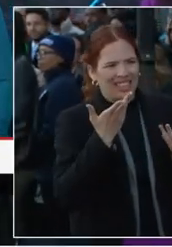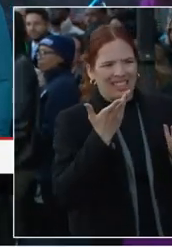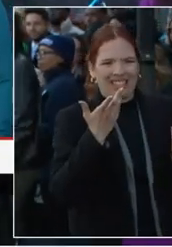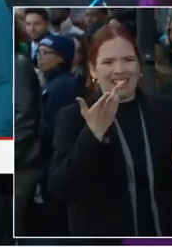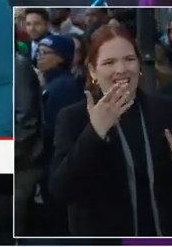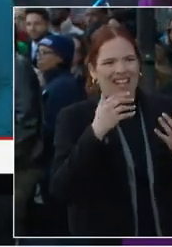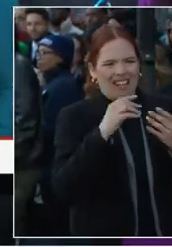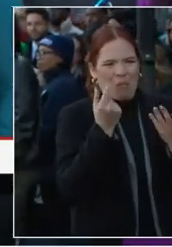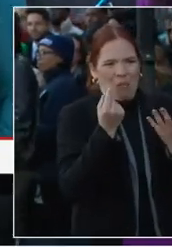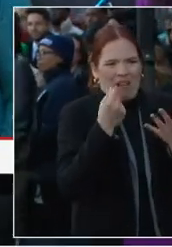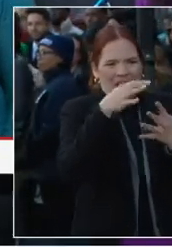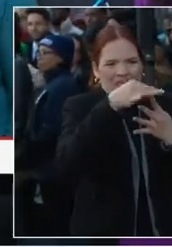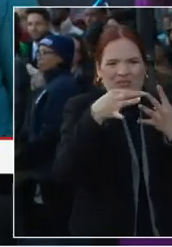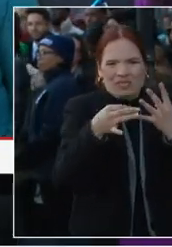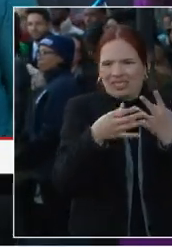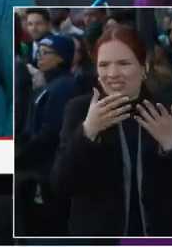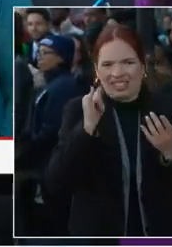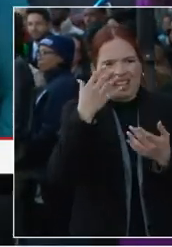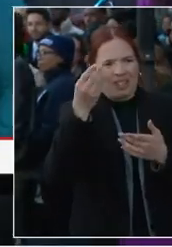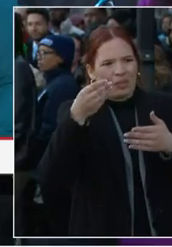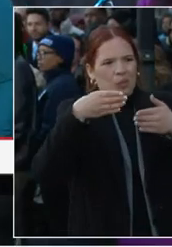these corners selling?